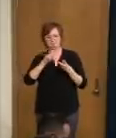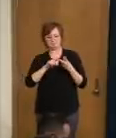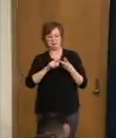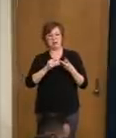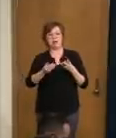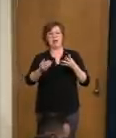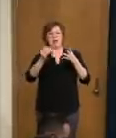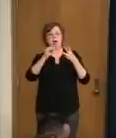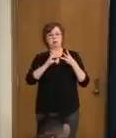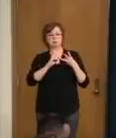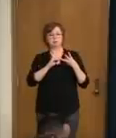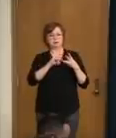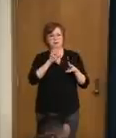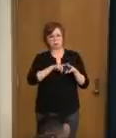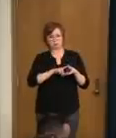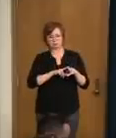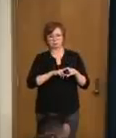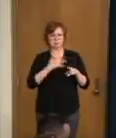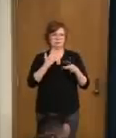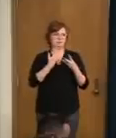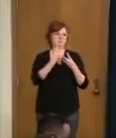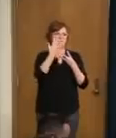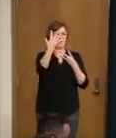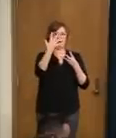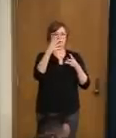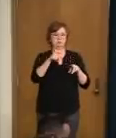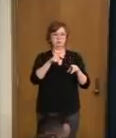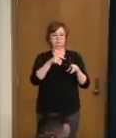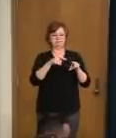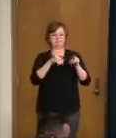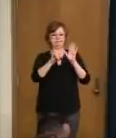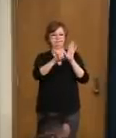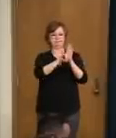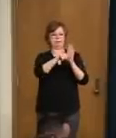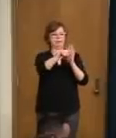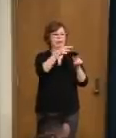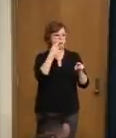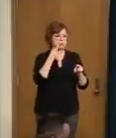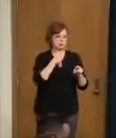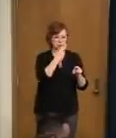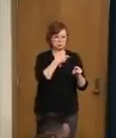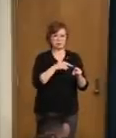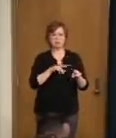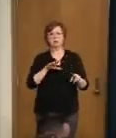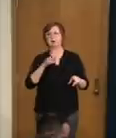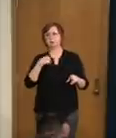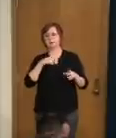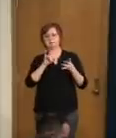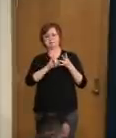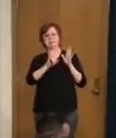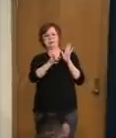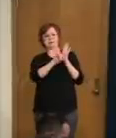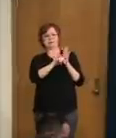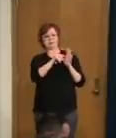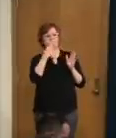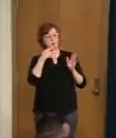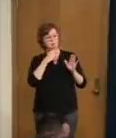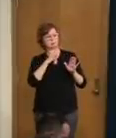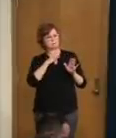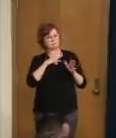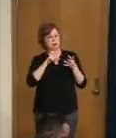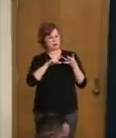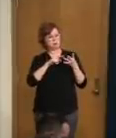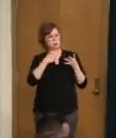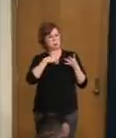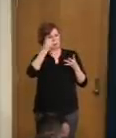then, of course, if there's an outbreak, if 5 people say they went to this location, and that's an outbreak, and that's